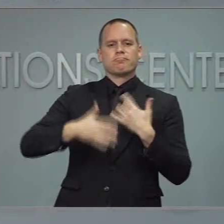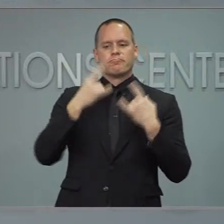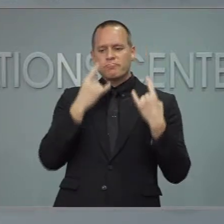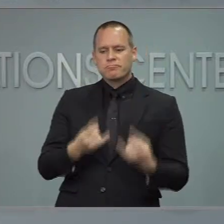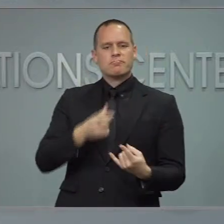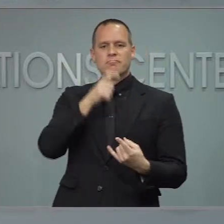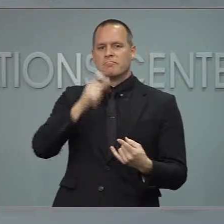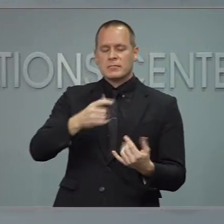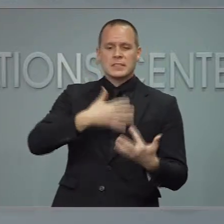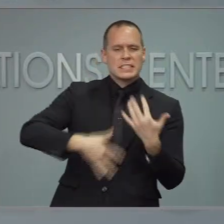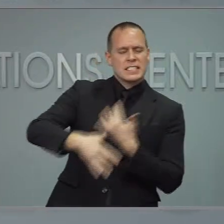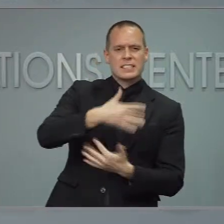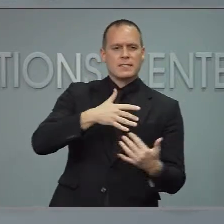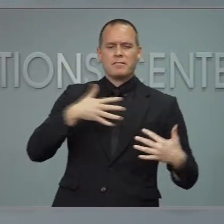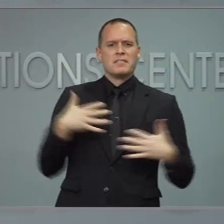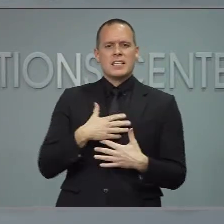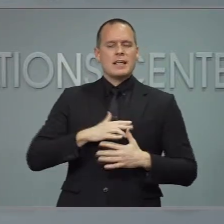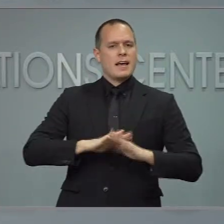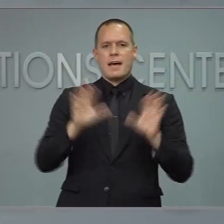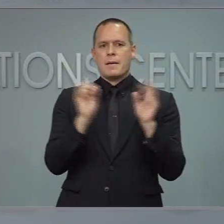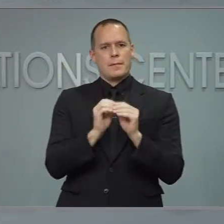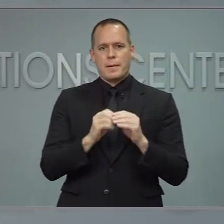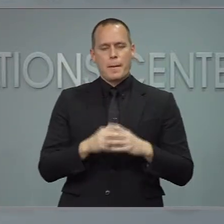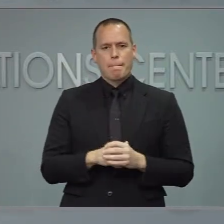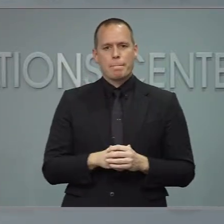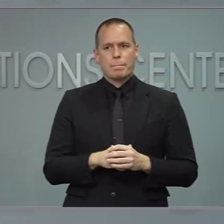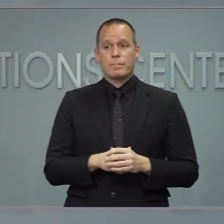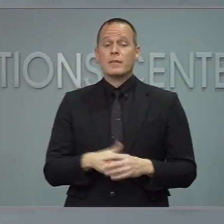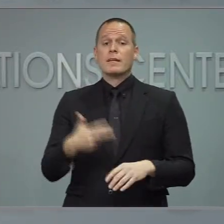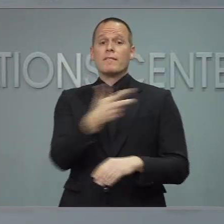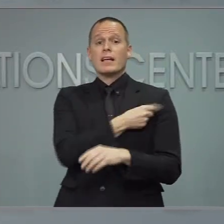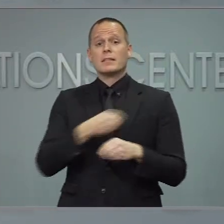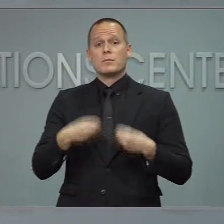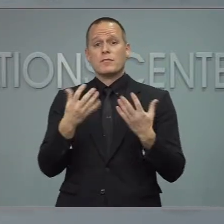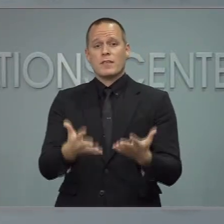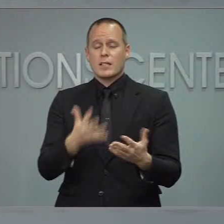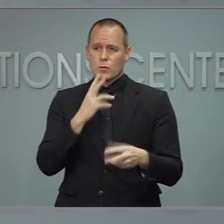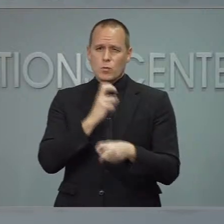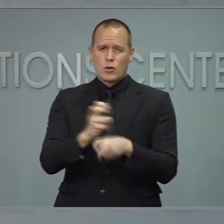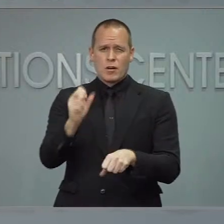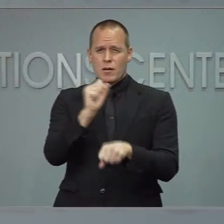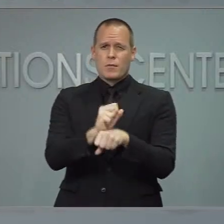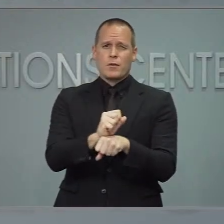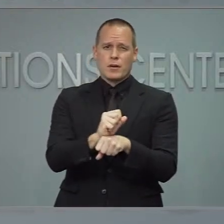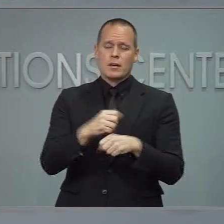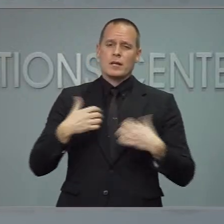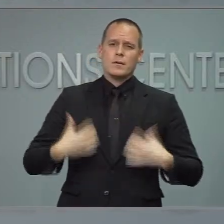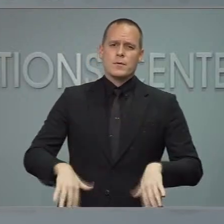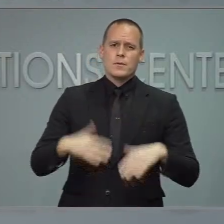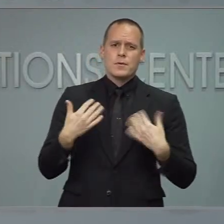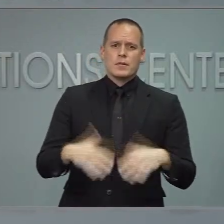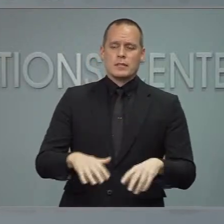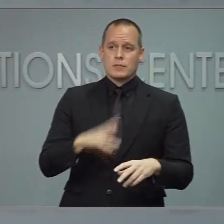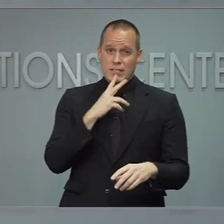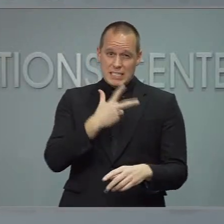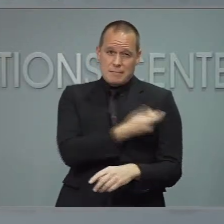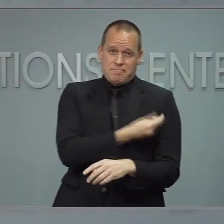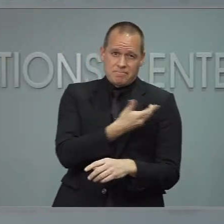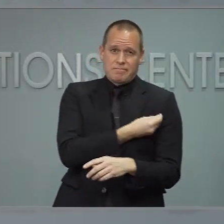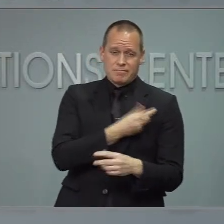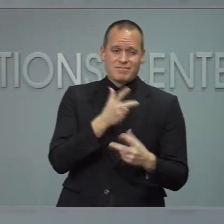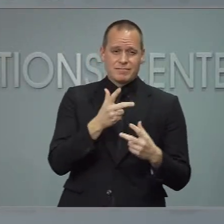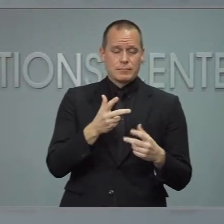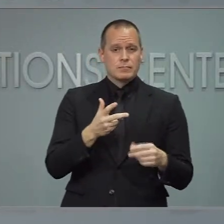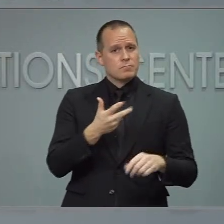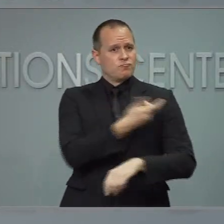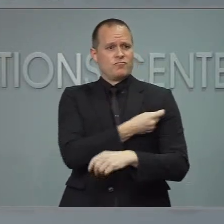illness. I'm grateful for the vaccine providers across our state for working hard to get shots off shelves and into arms.